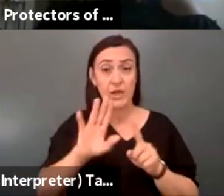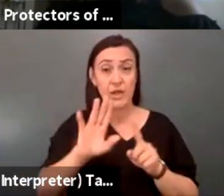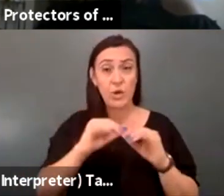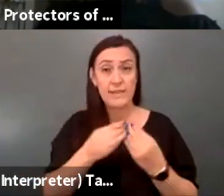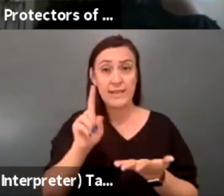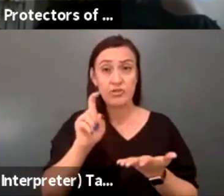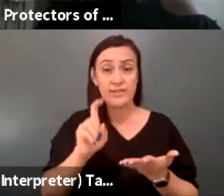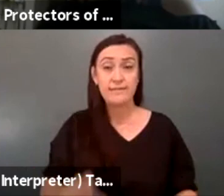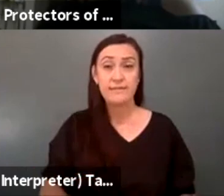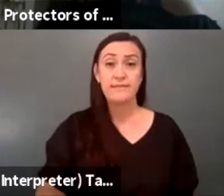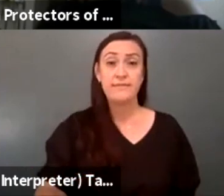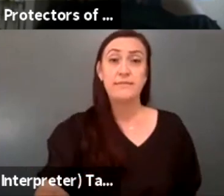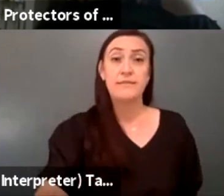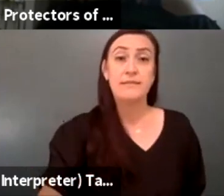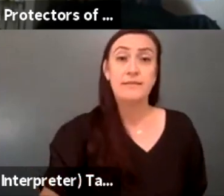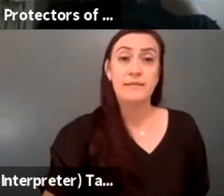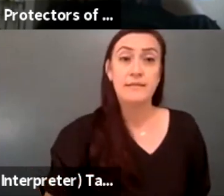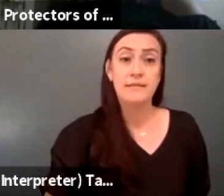organization?